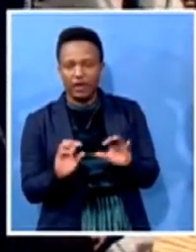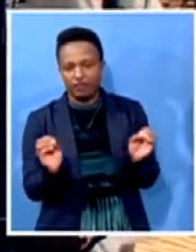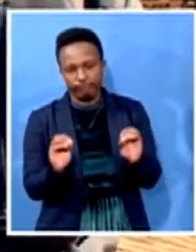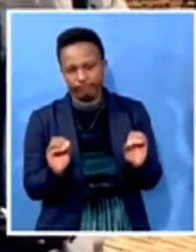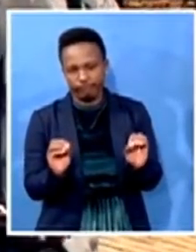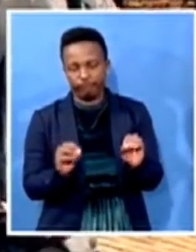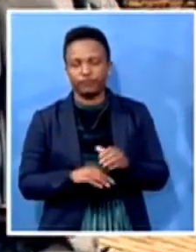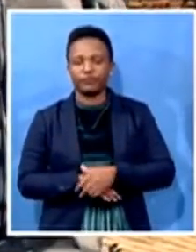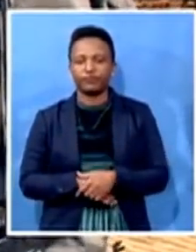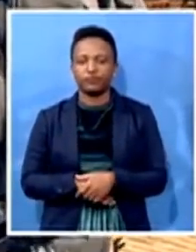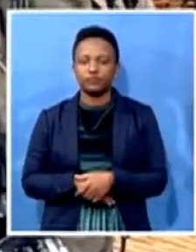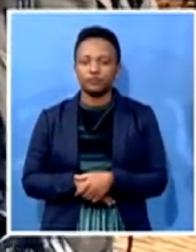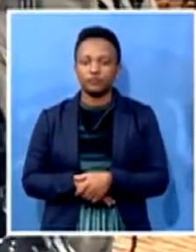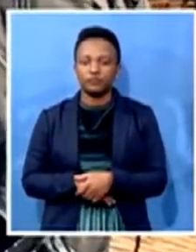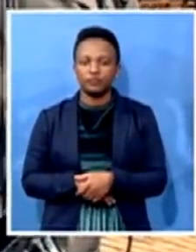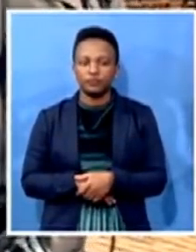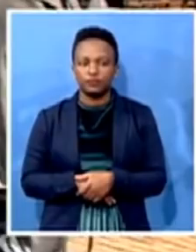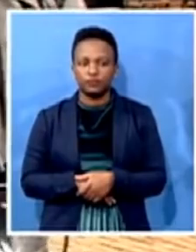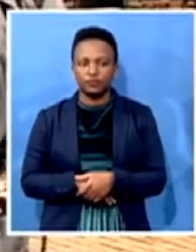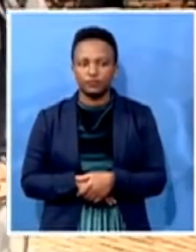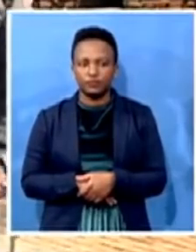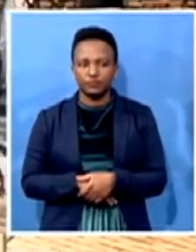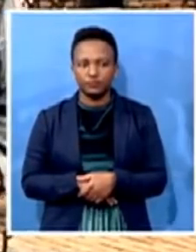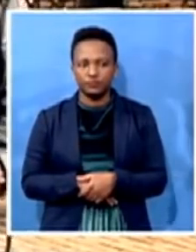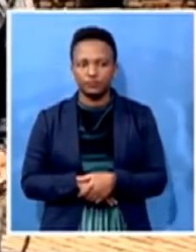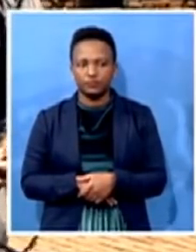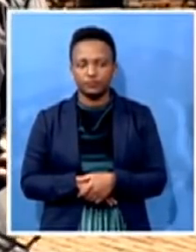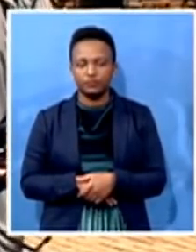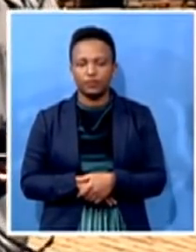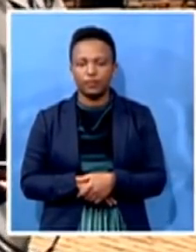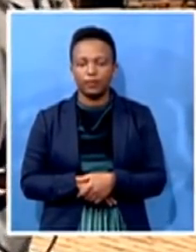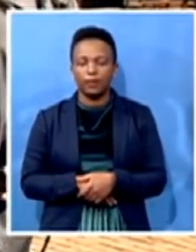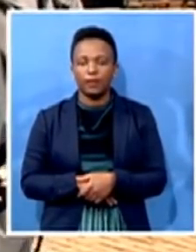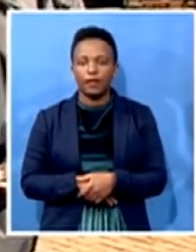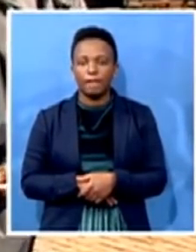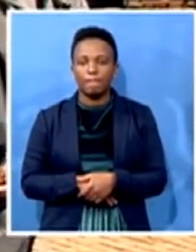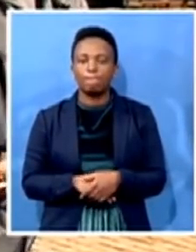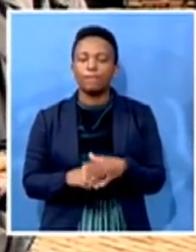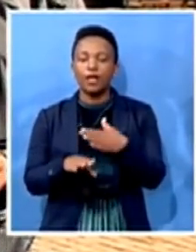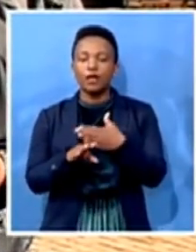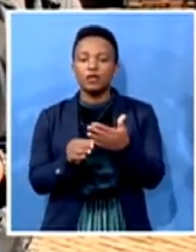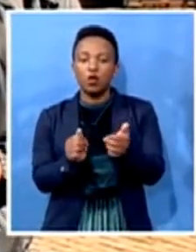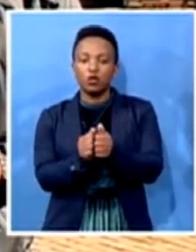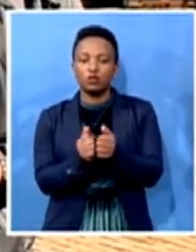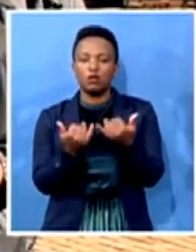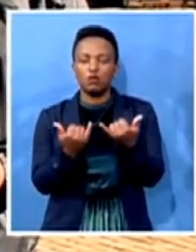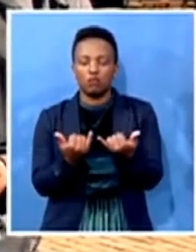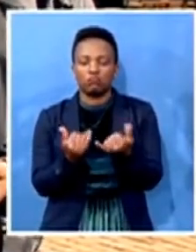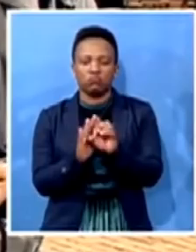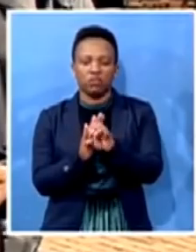Thank you, MEC. I think, colleagues, this concludes the end of this session in terms of the questions to the MEC. We are going to